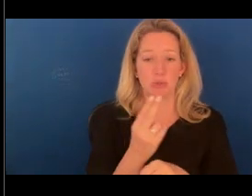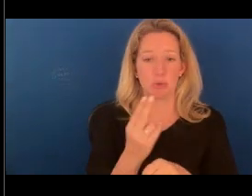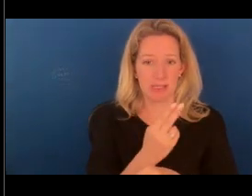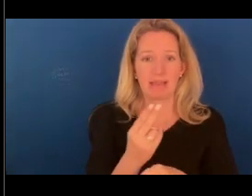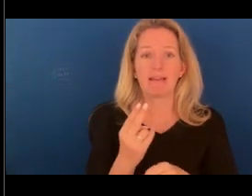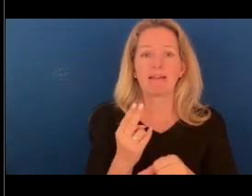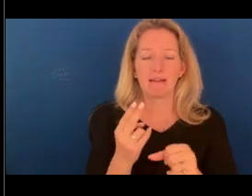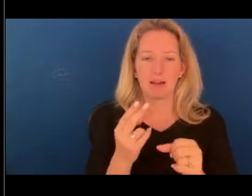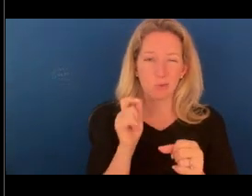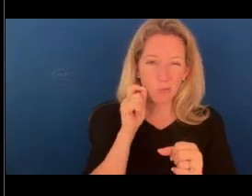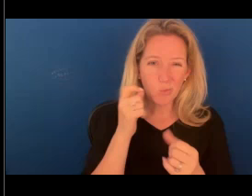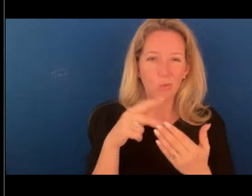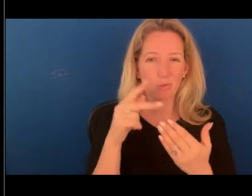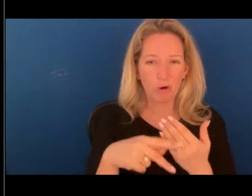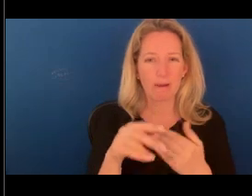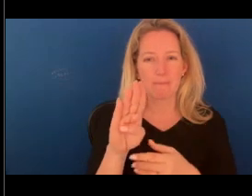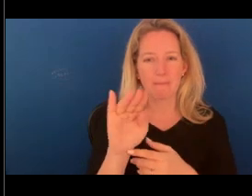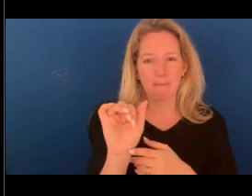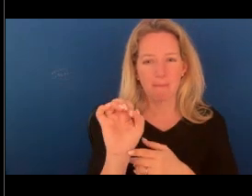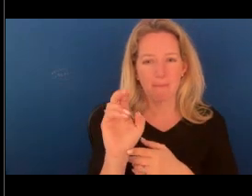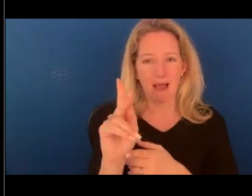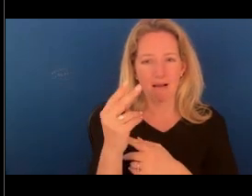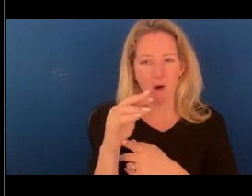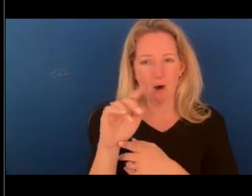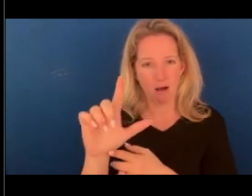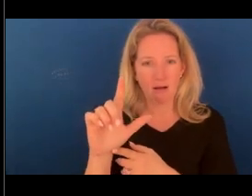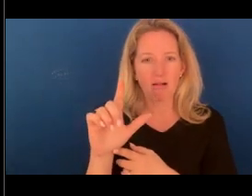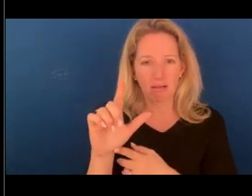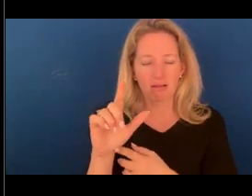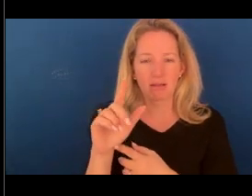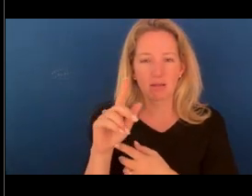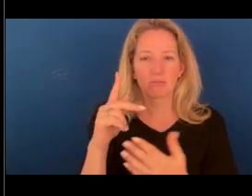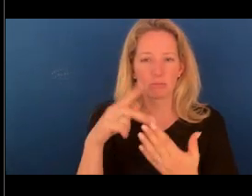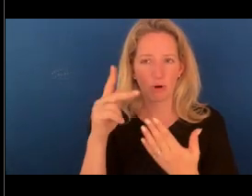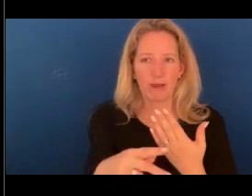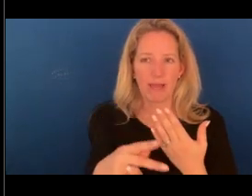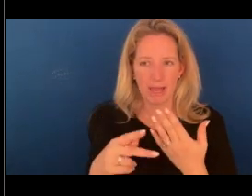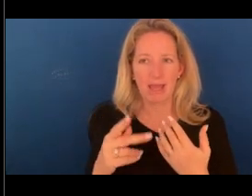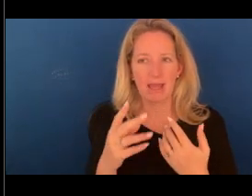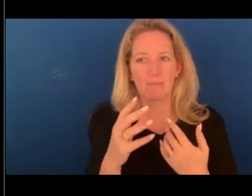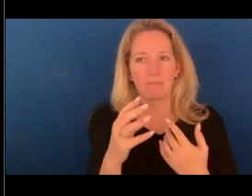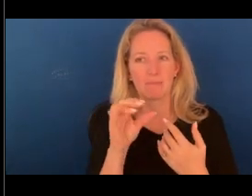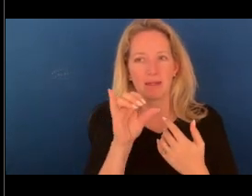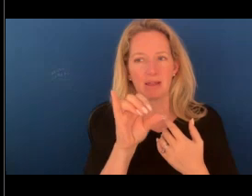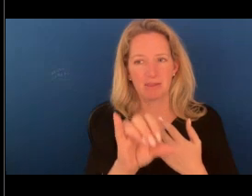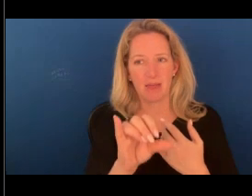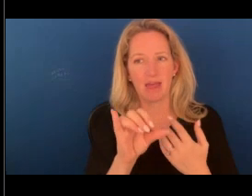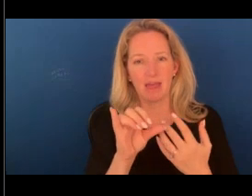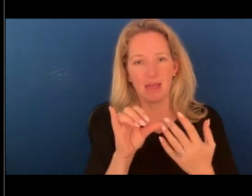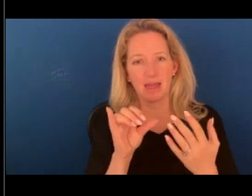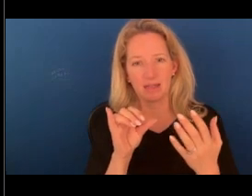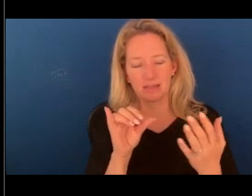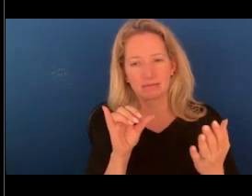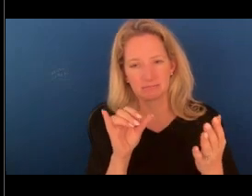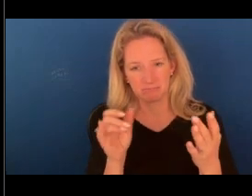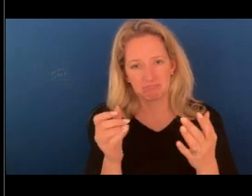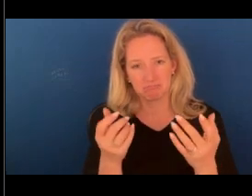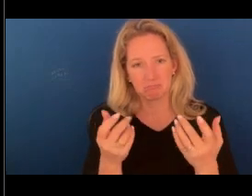program, which, as you can see, shuttles waste from all around Alaska to the lower 48 to be properly dealt